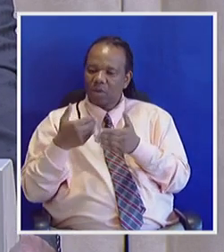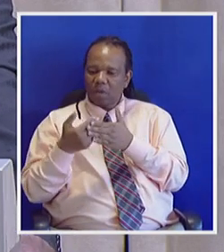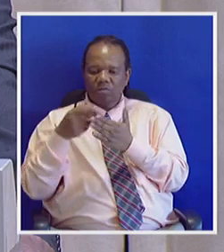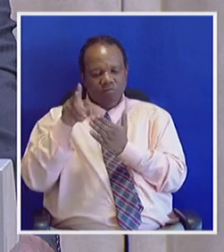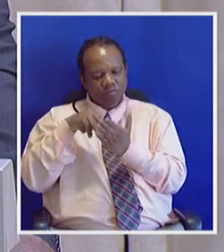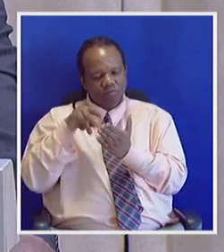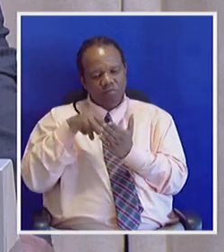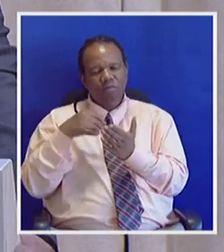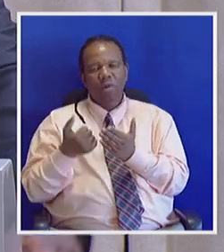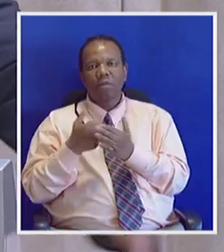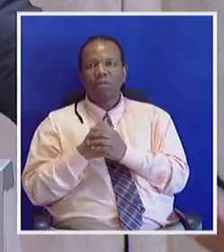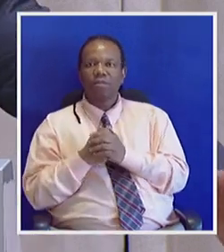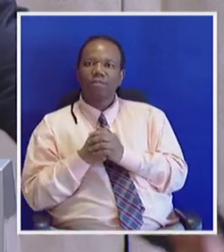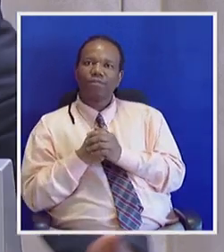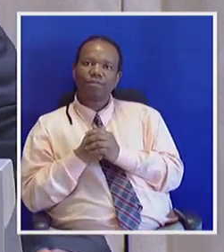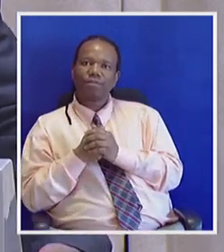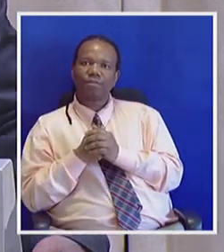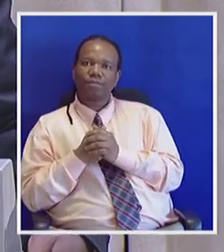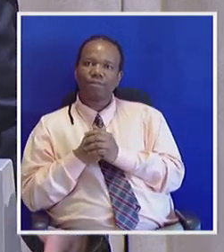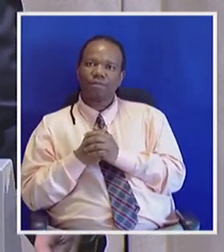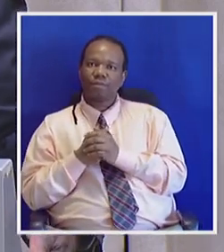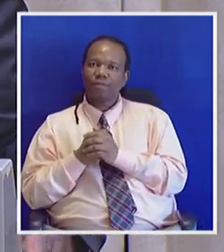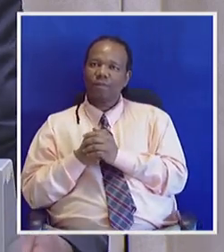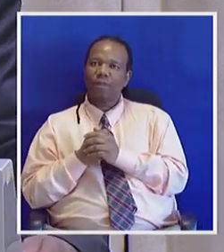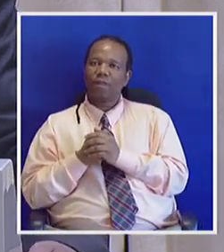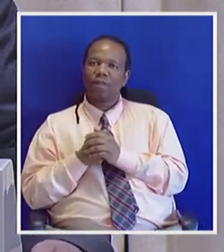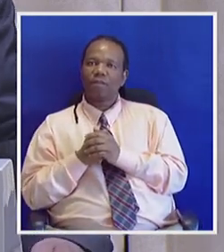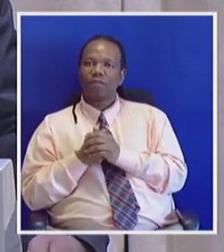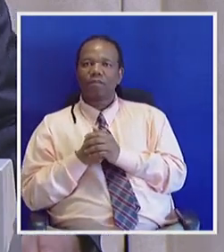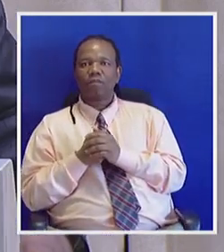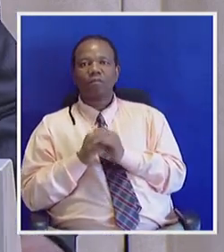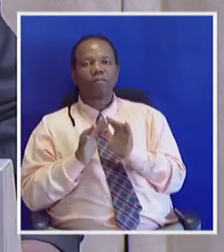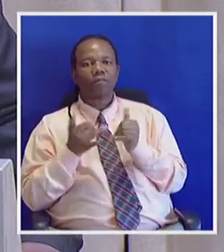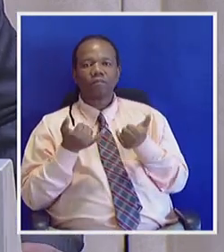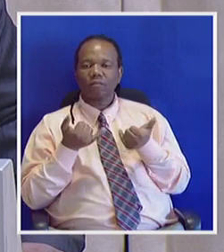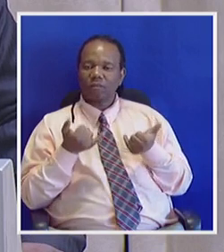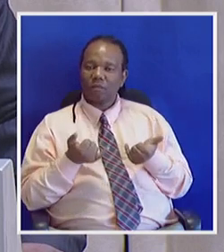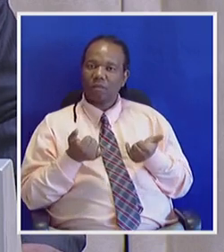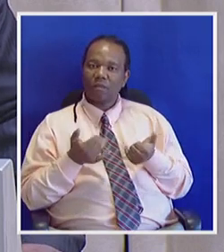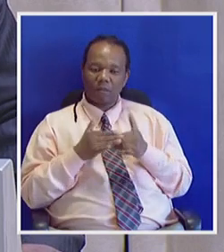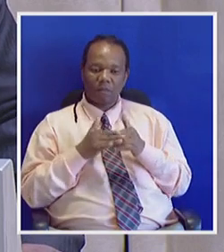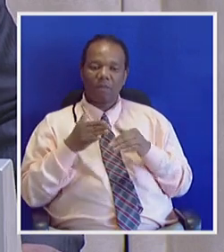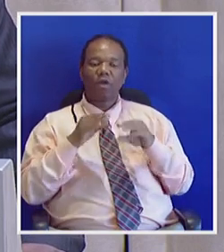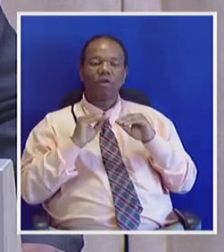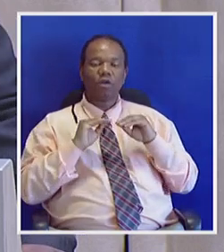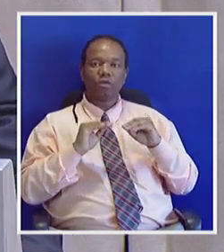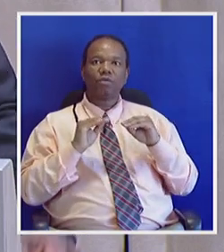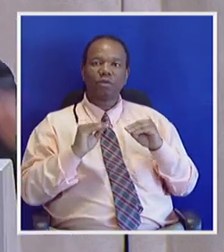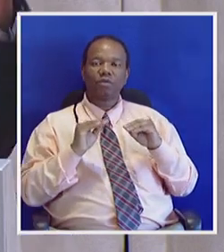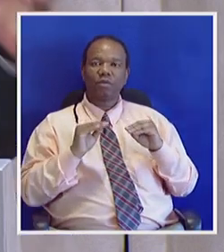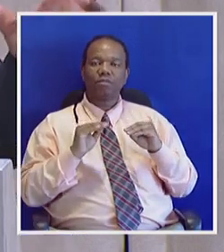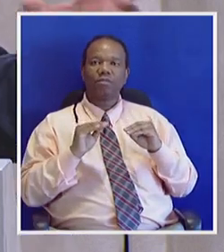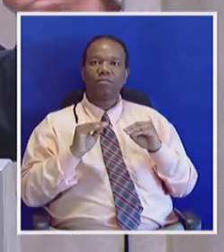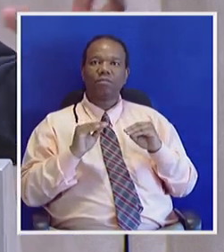illiteracy. Now, we are living in a country where, in the main, education has become, you know, something